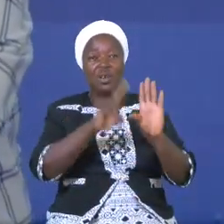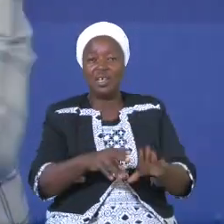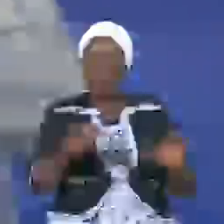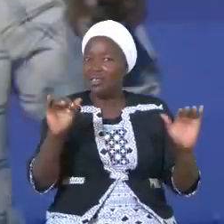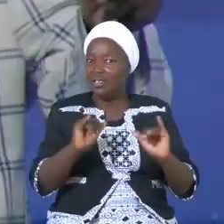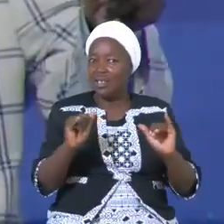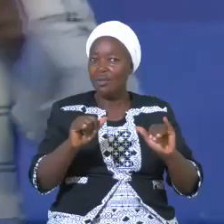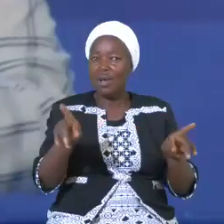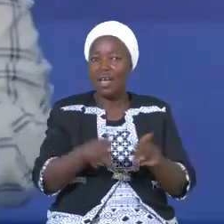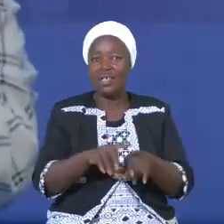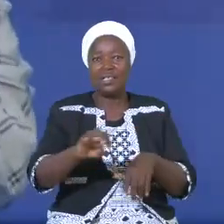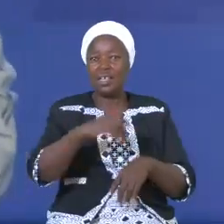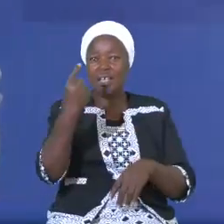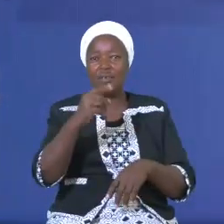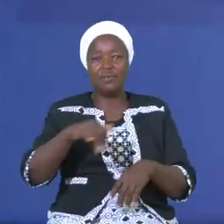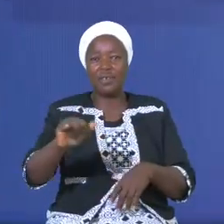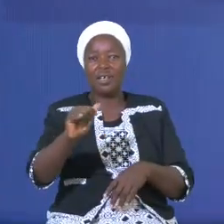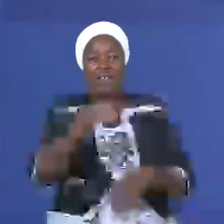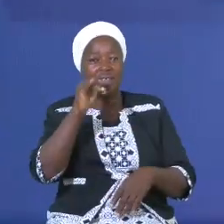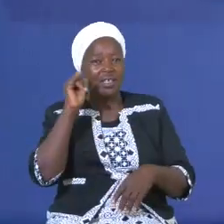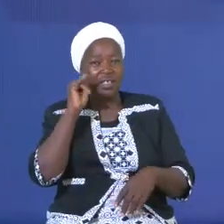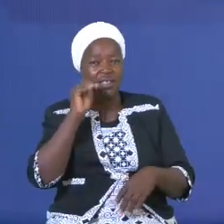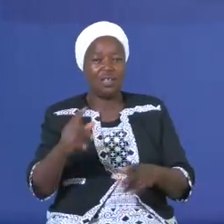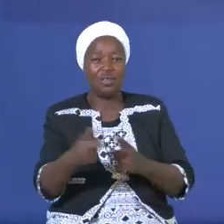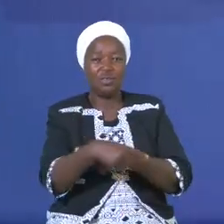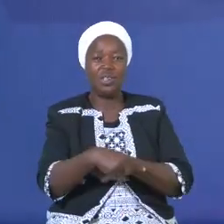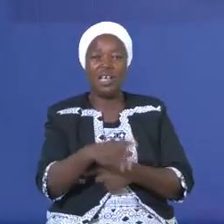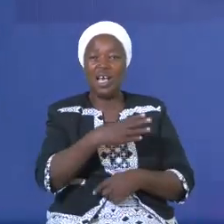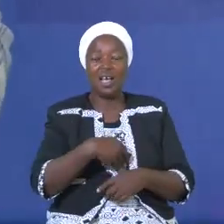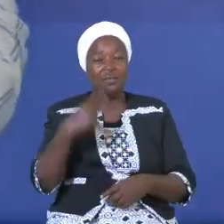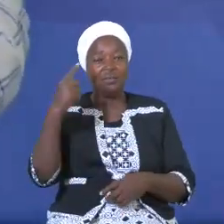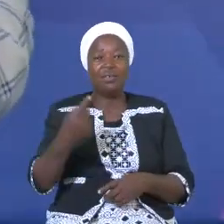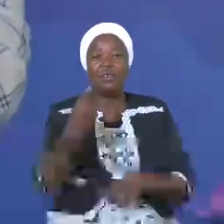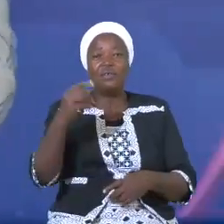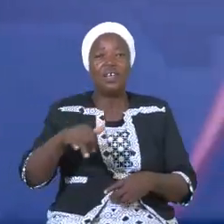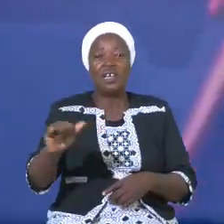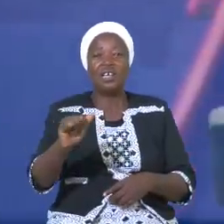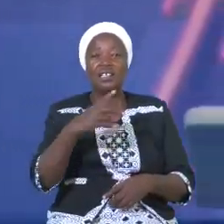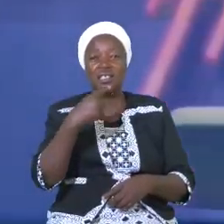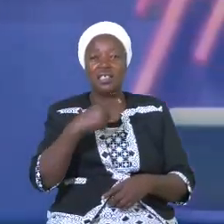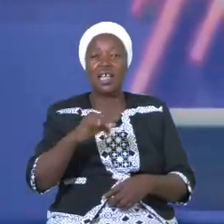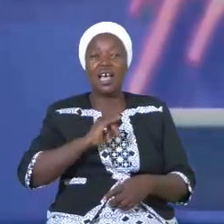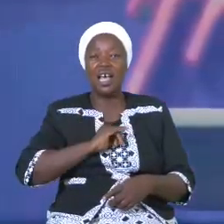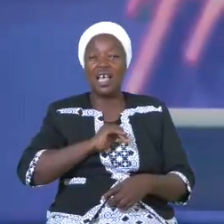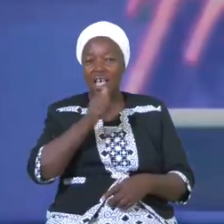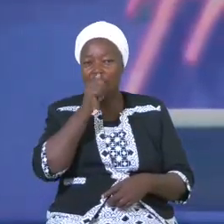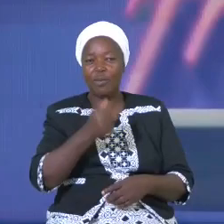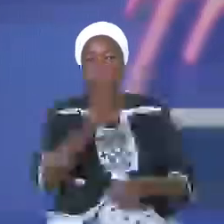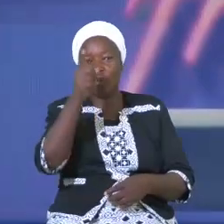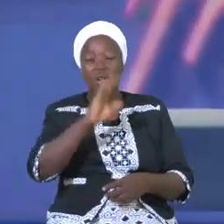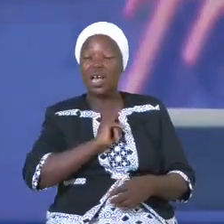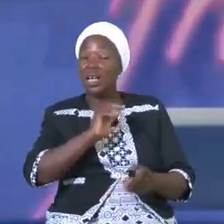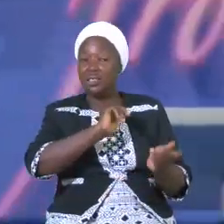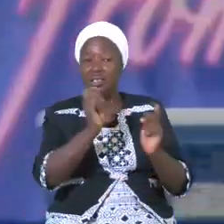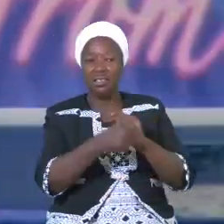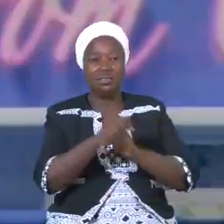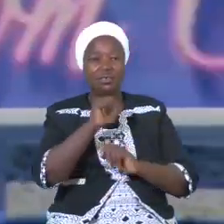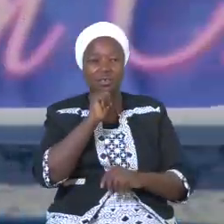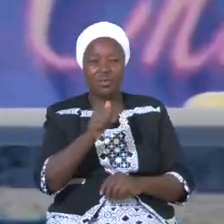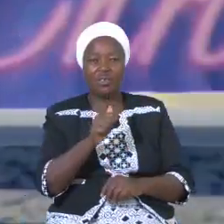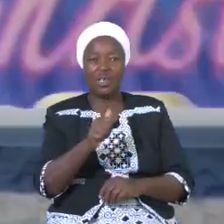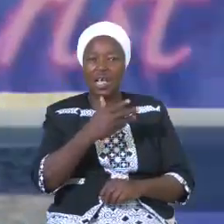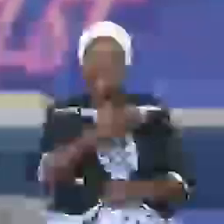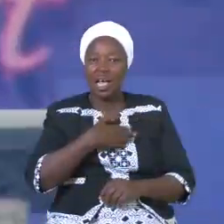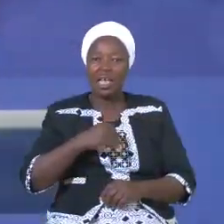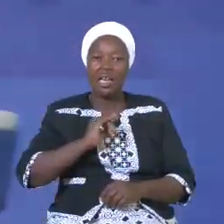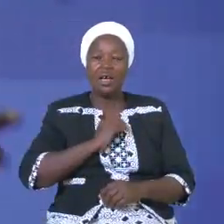ever yesterday today and forever it says i am god i change knowledge and our savior of